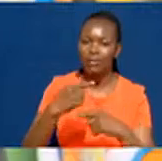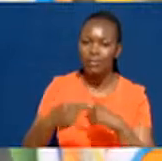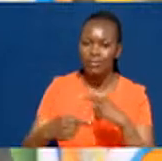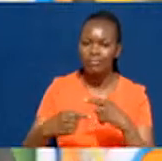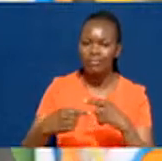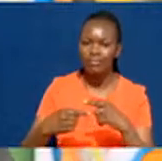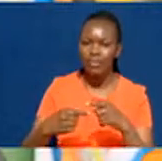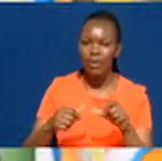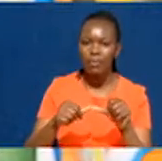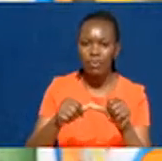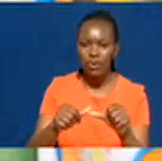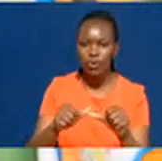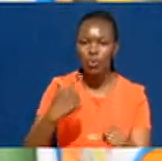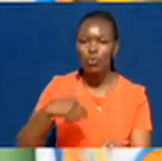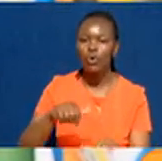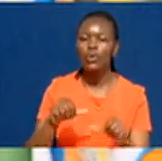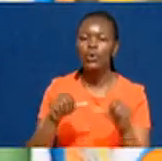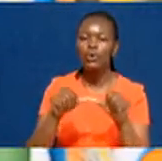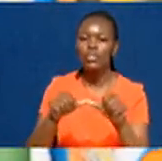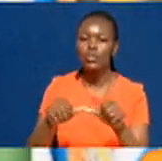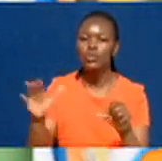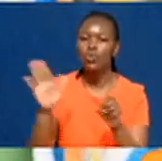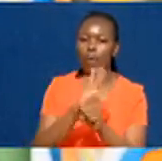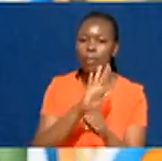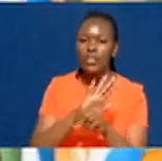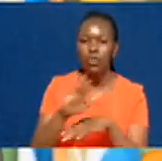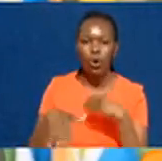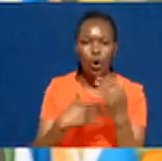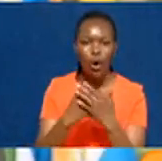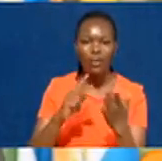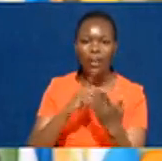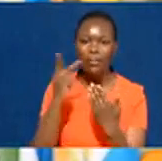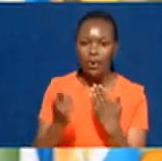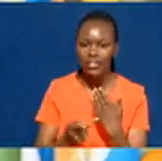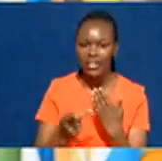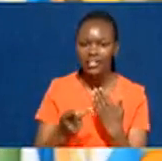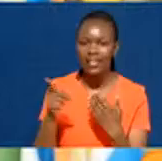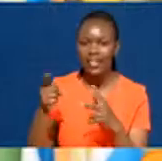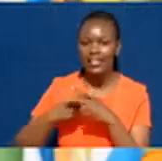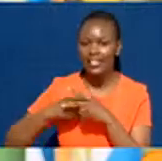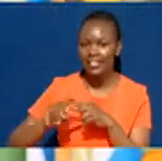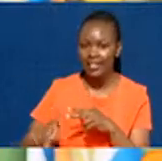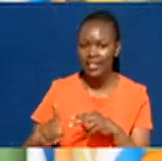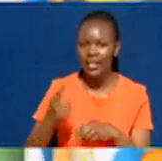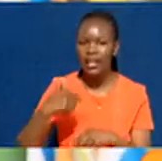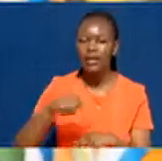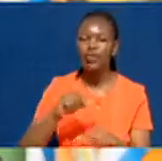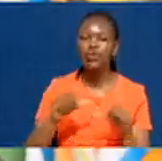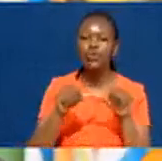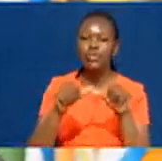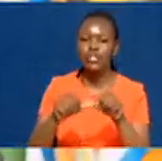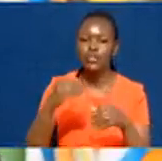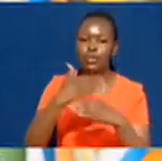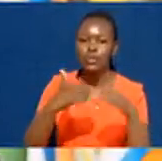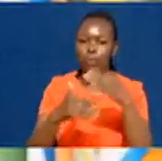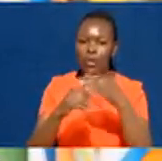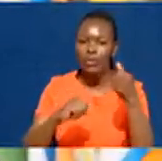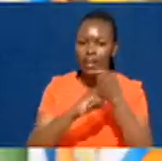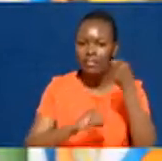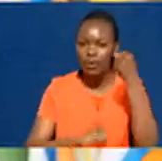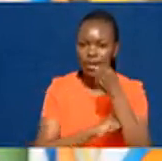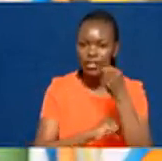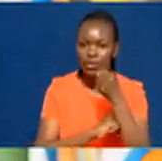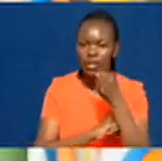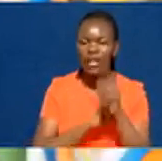complete all the projects that have not been completed, as we have said, and we will build on that foundation the